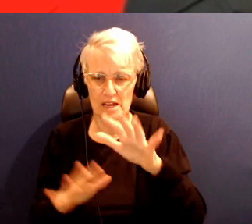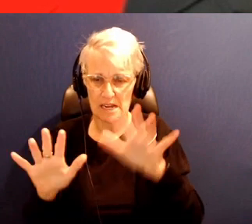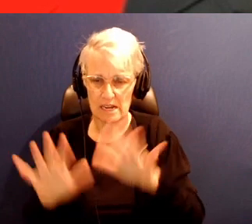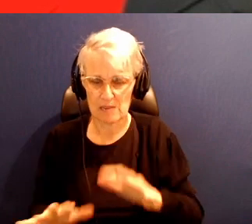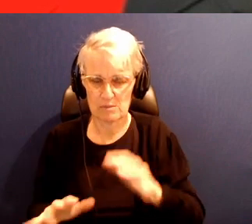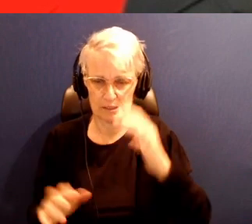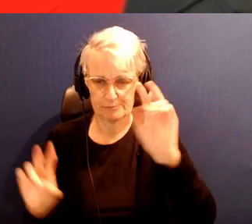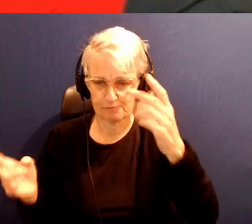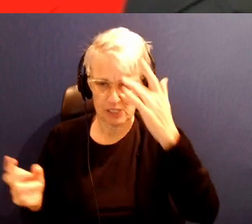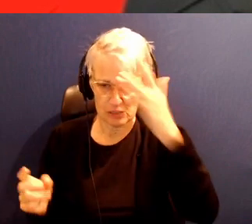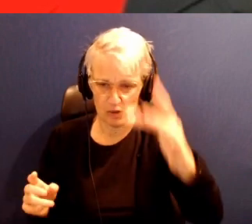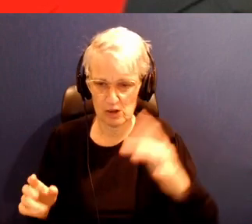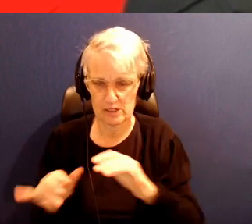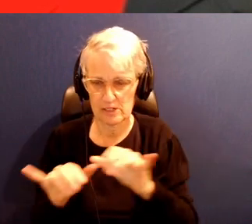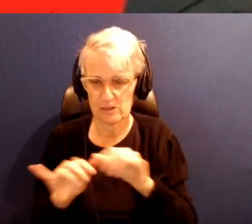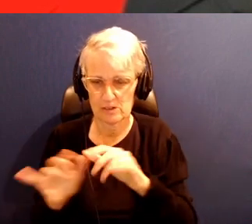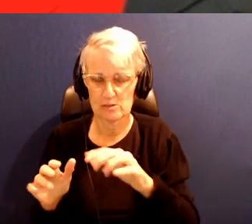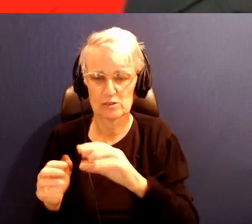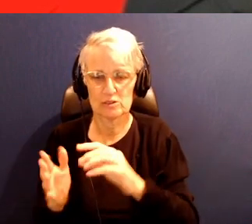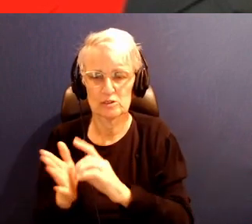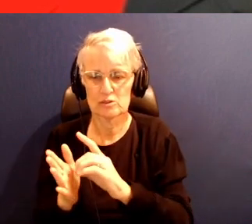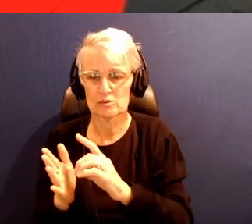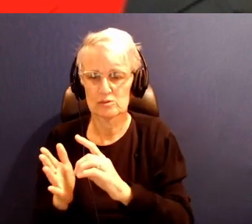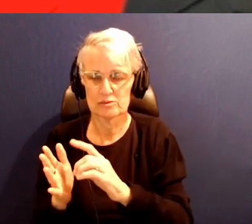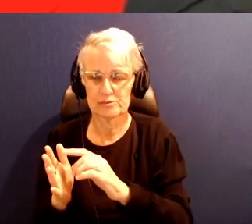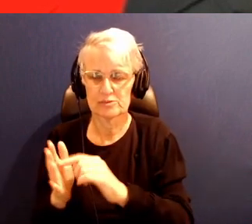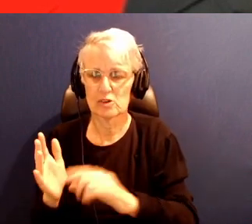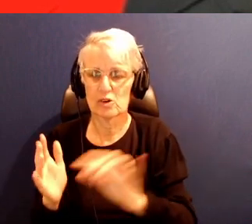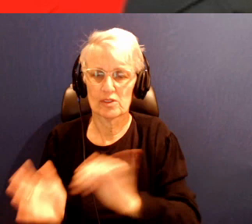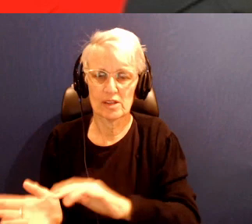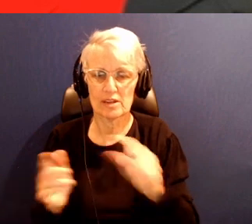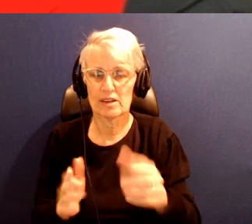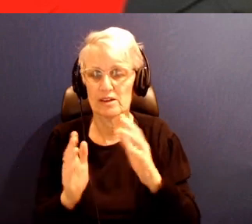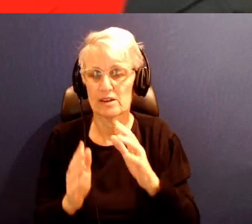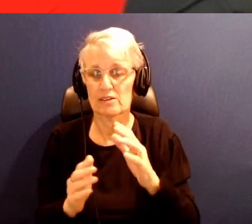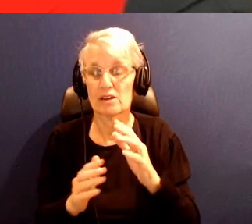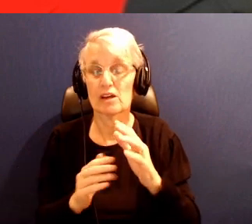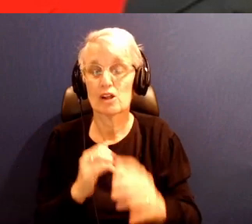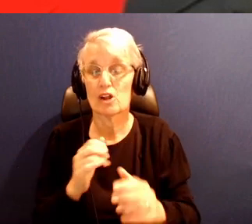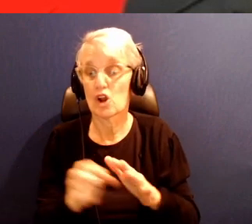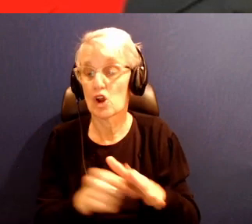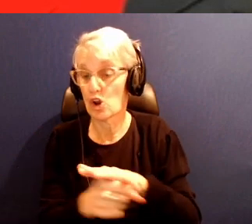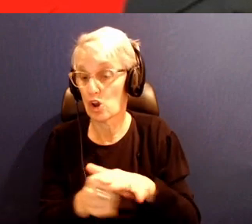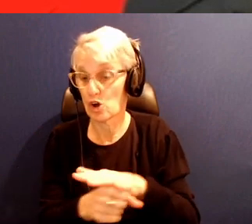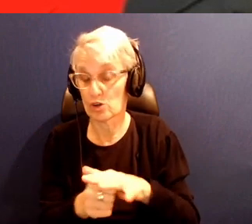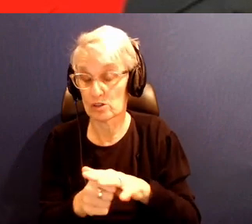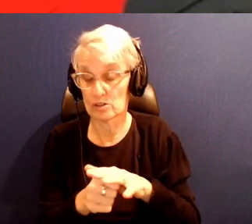smart agricultural approaches. Finally, in the context of consumption of local products, take into account the